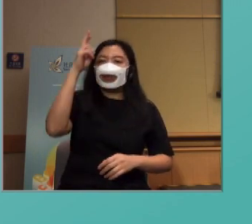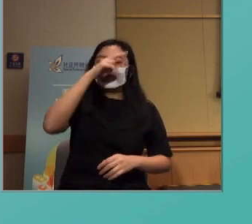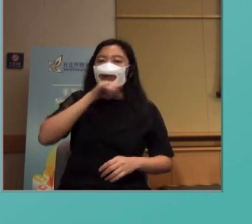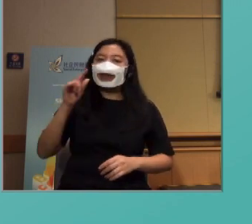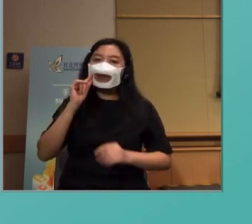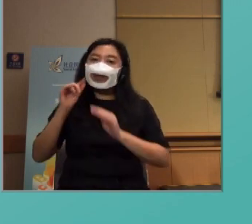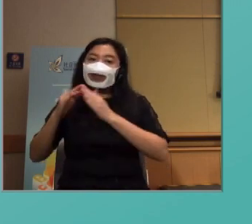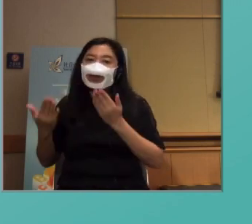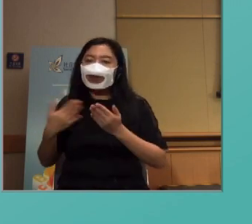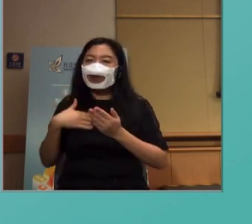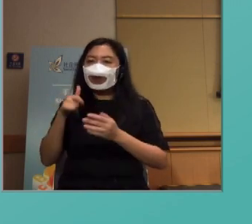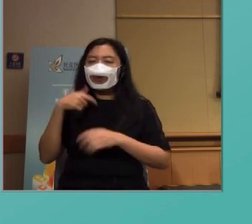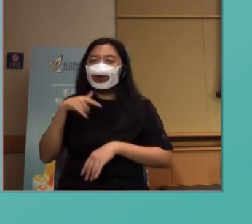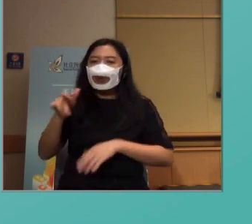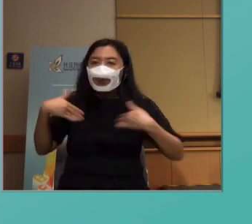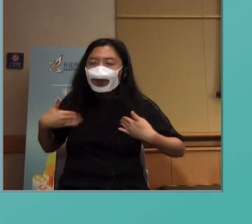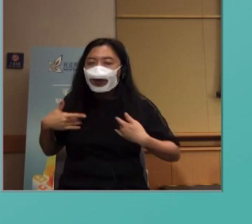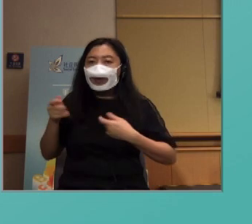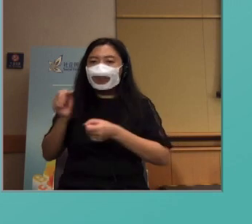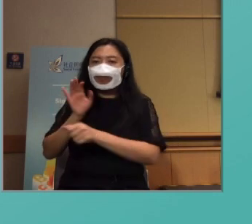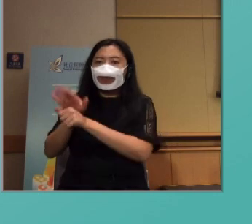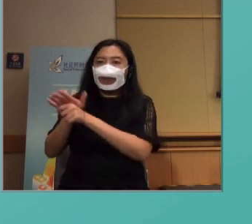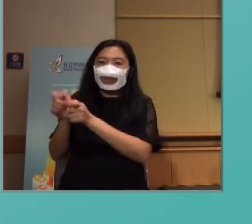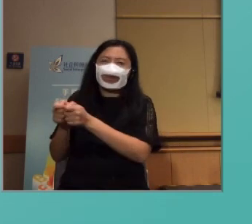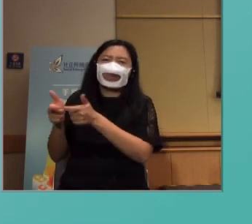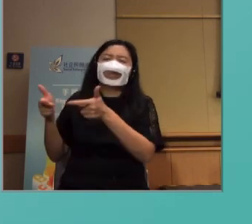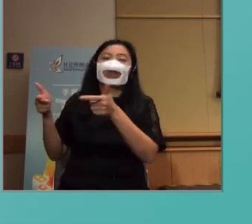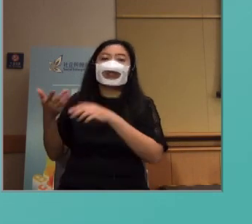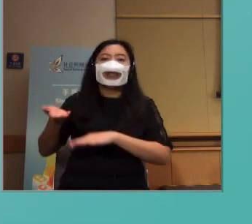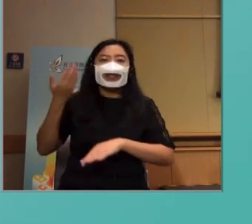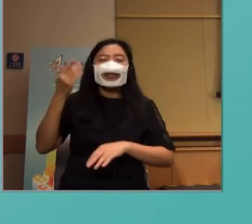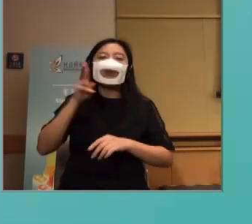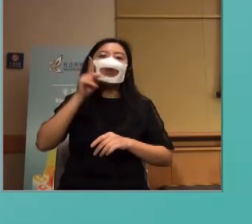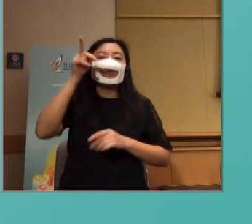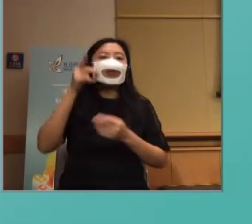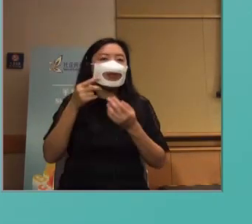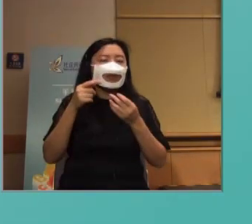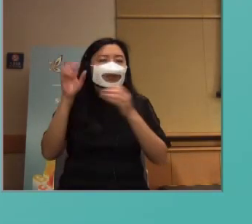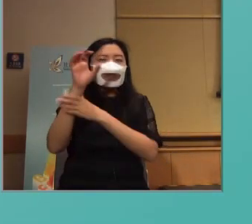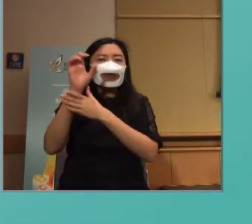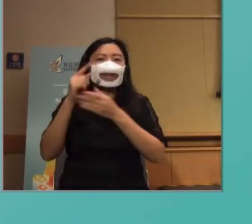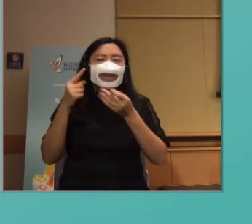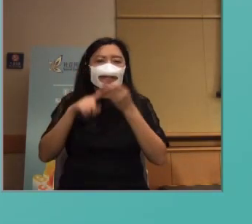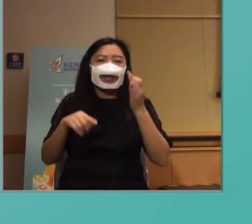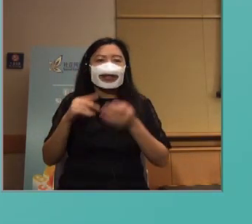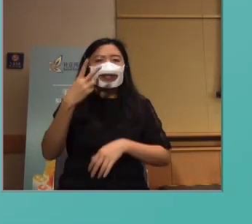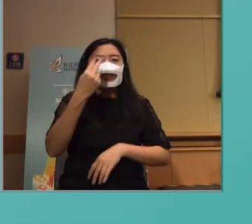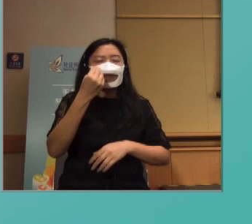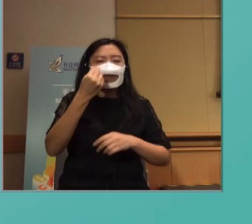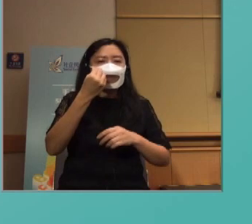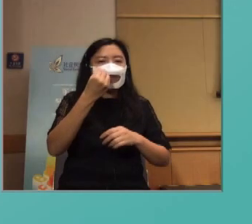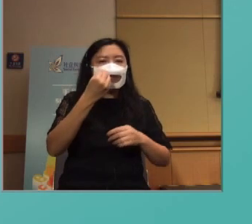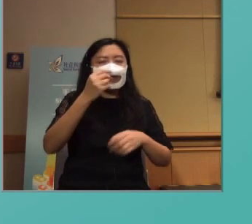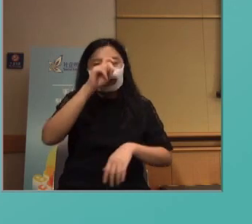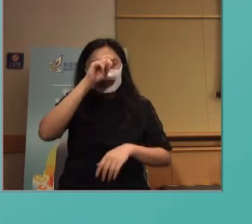that we're not physically plugged in, but we are mentally plugged in. And what we have today is basically this. We're dependent on these platforms, whether